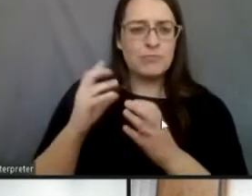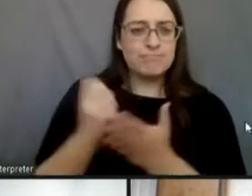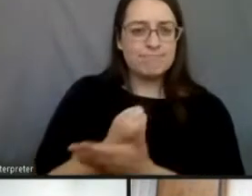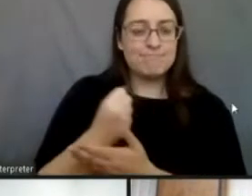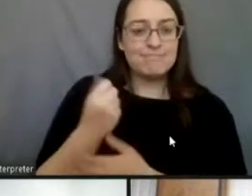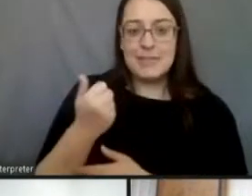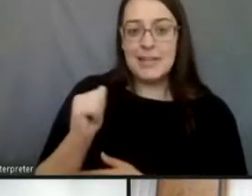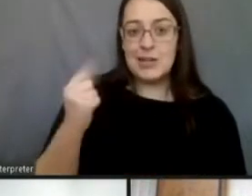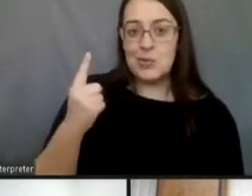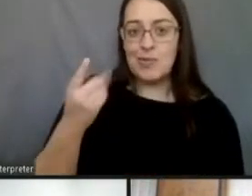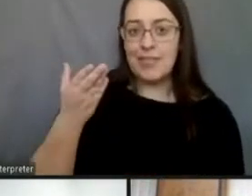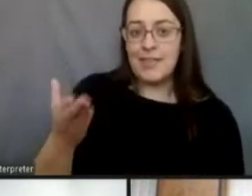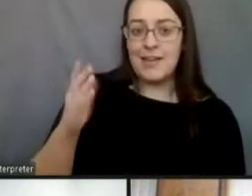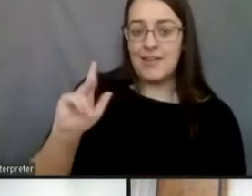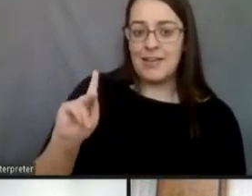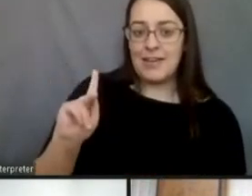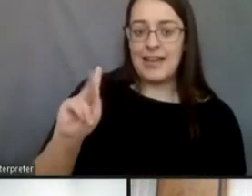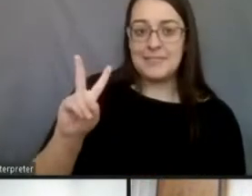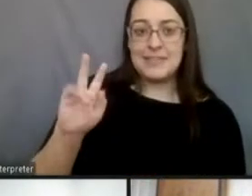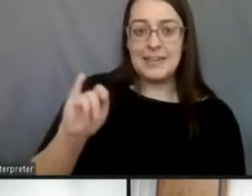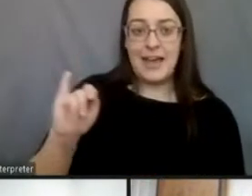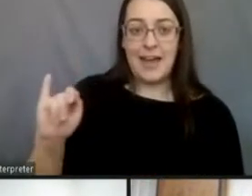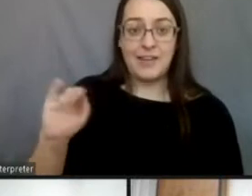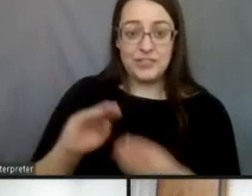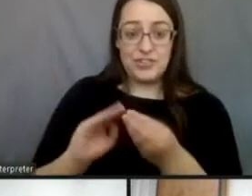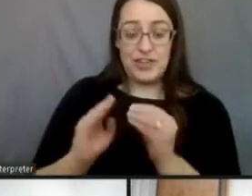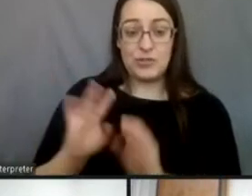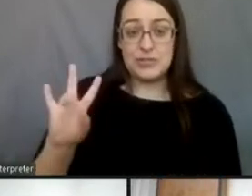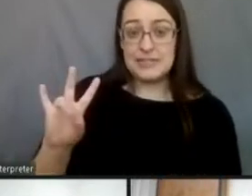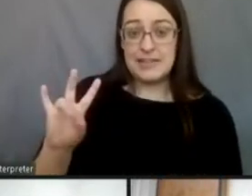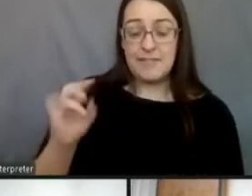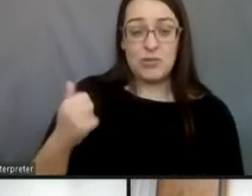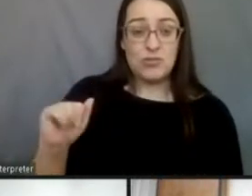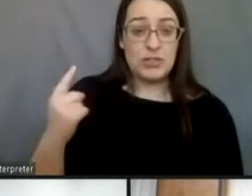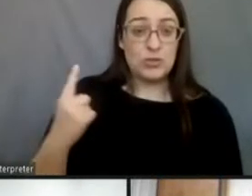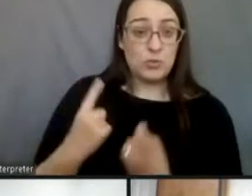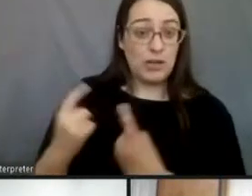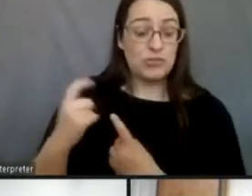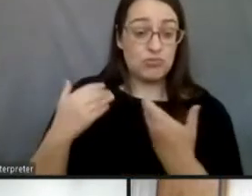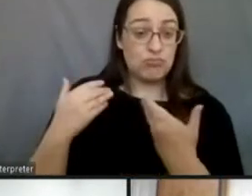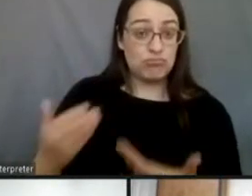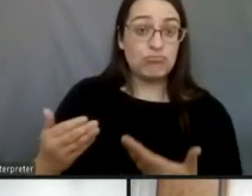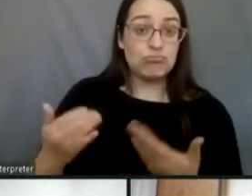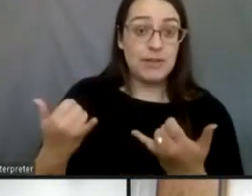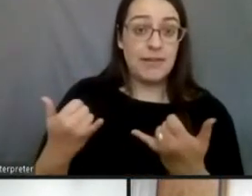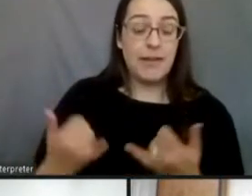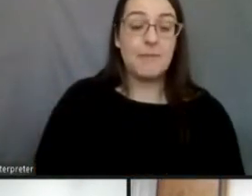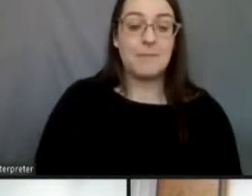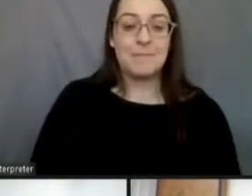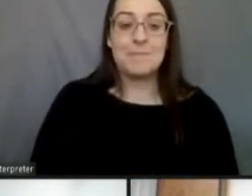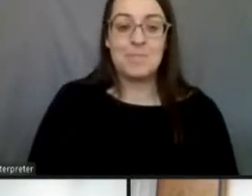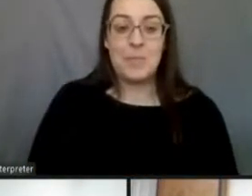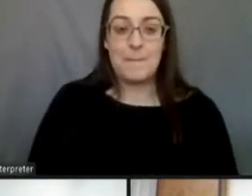If anyone's there from KVII Channel 7, if you have a question, you may ask it now. Go right ahead.